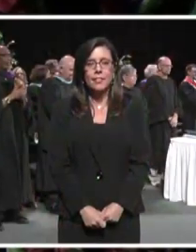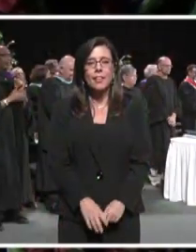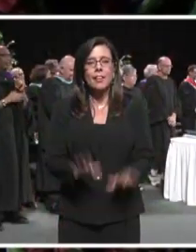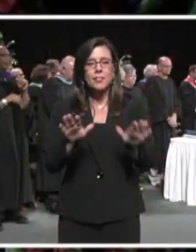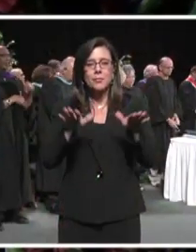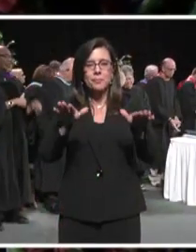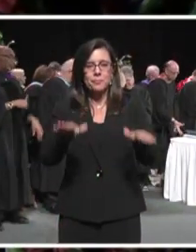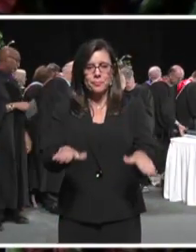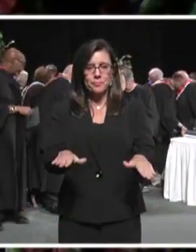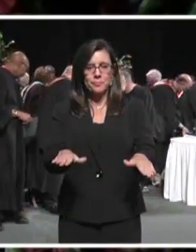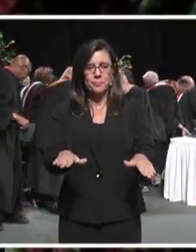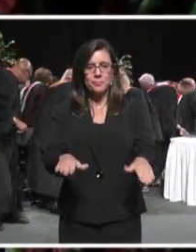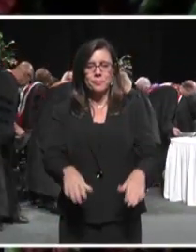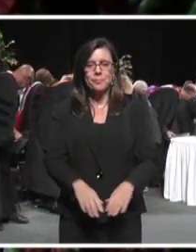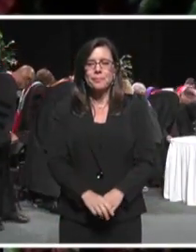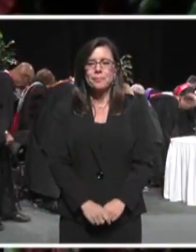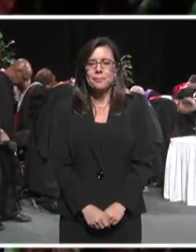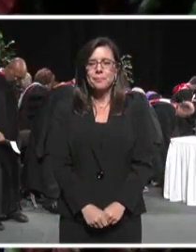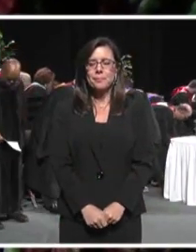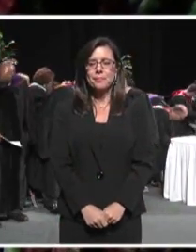Please be seated.